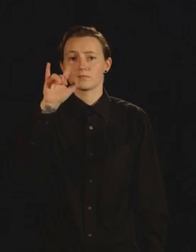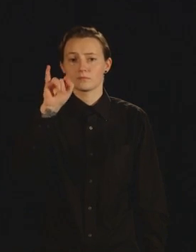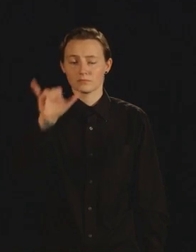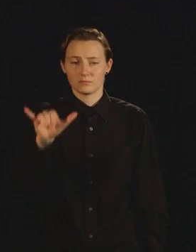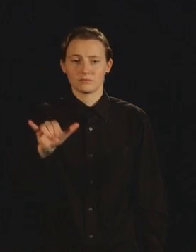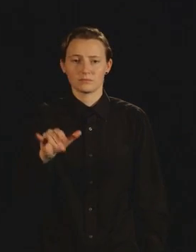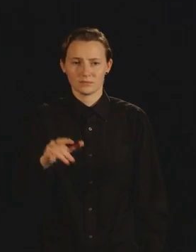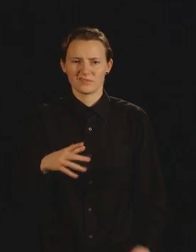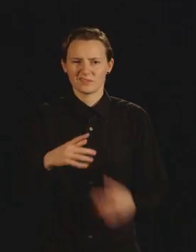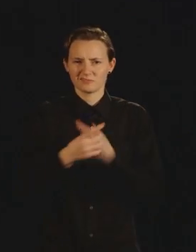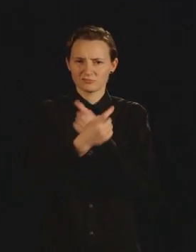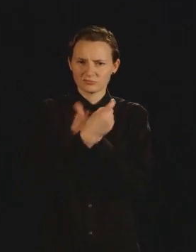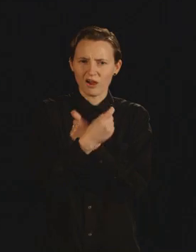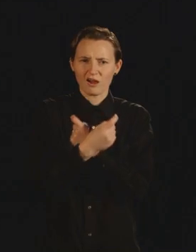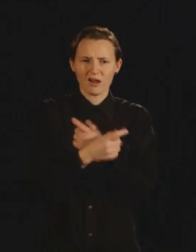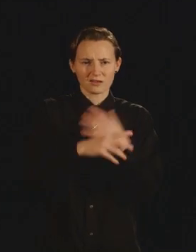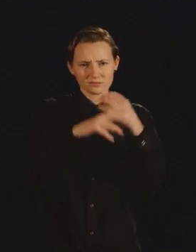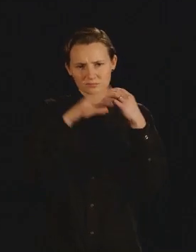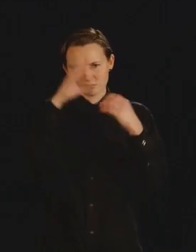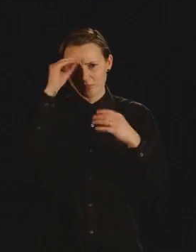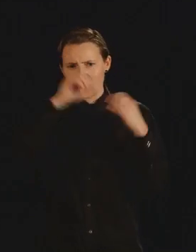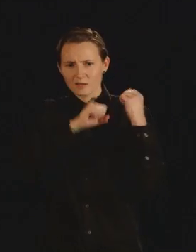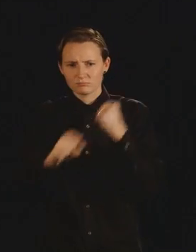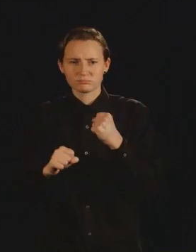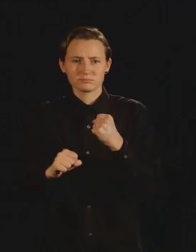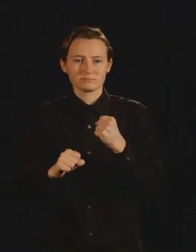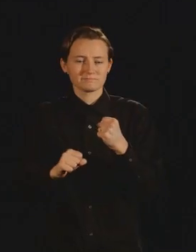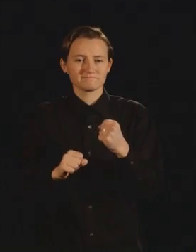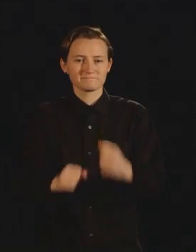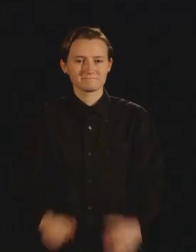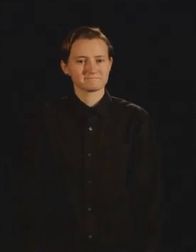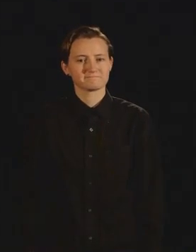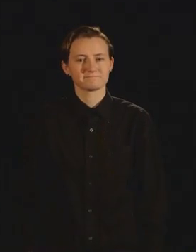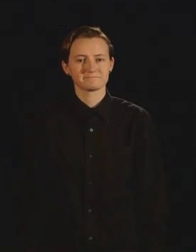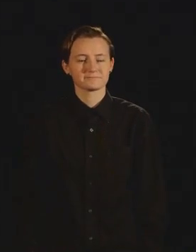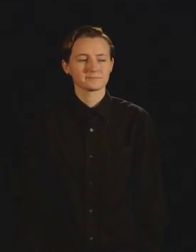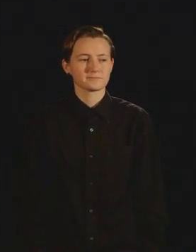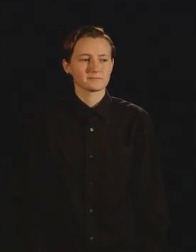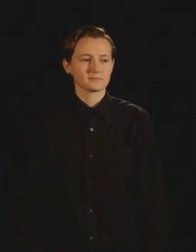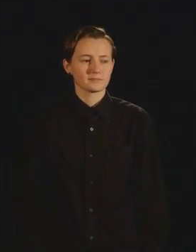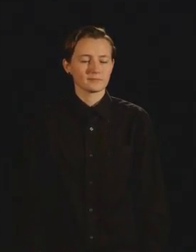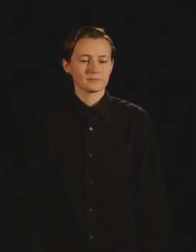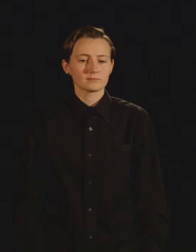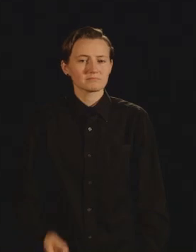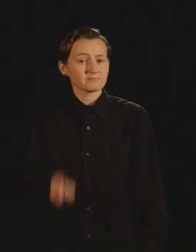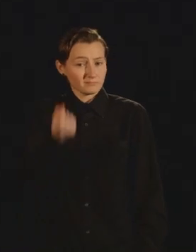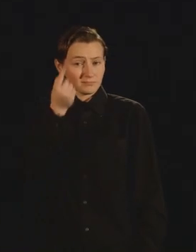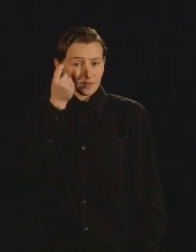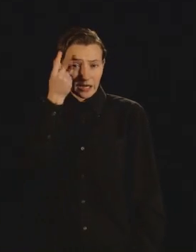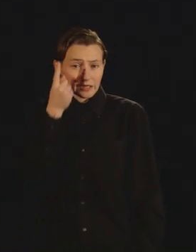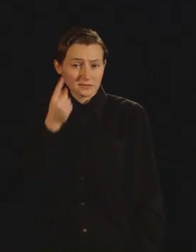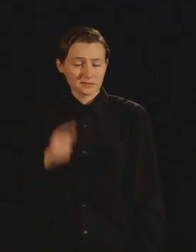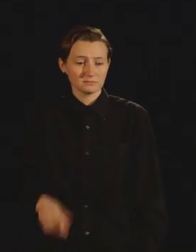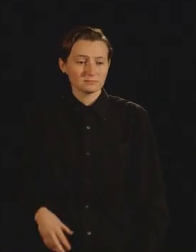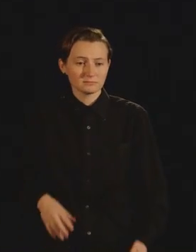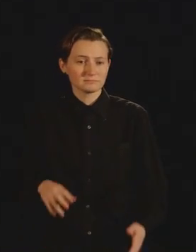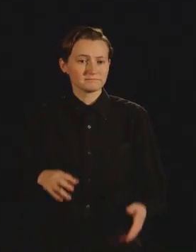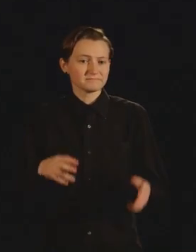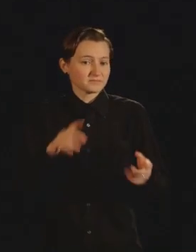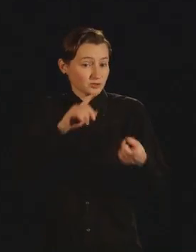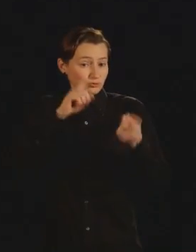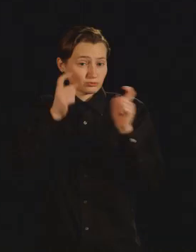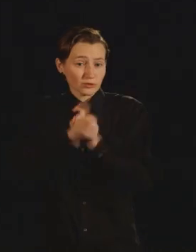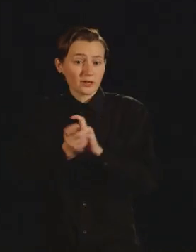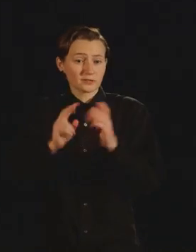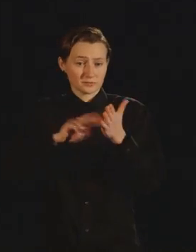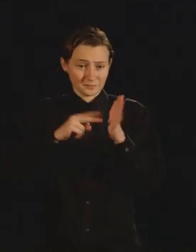tried to help. Now, don't get me wrong. I profoundly believe that the work of redefining